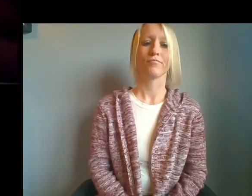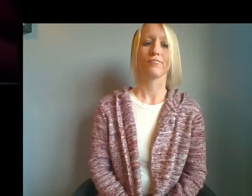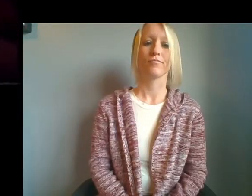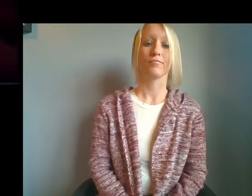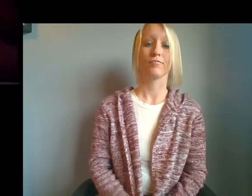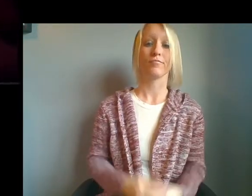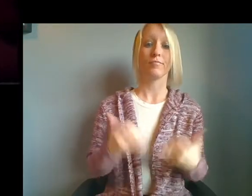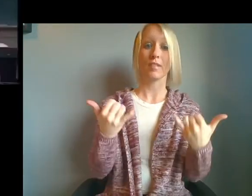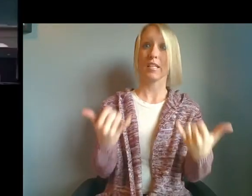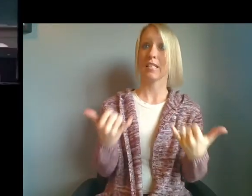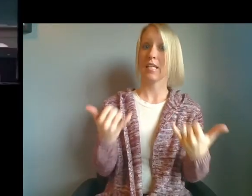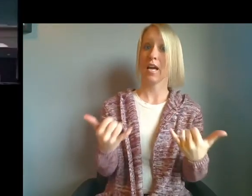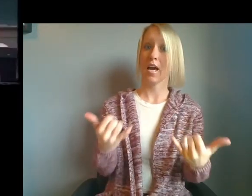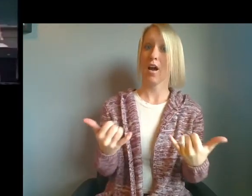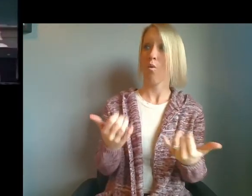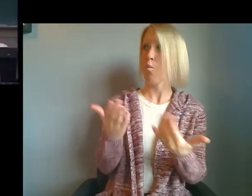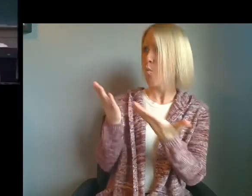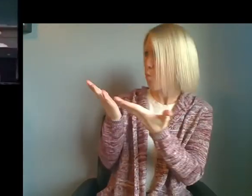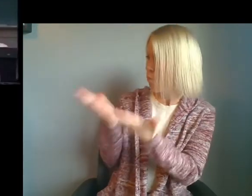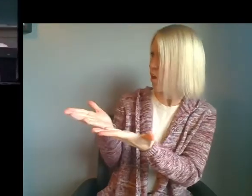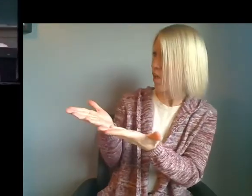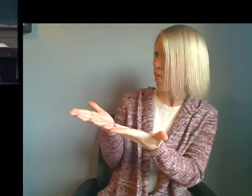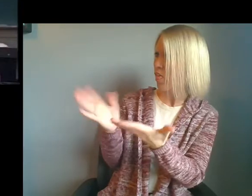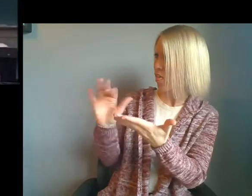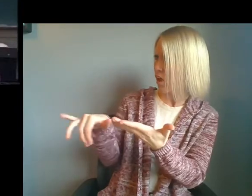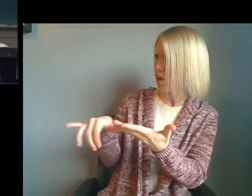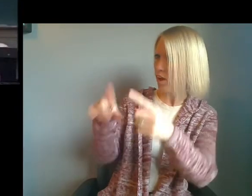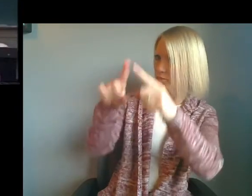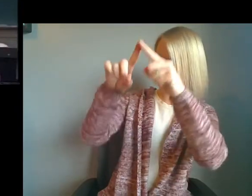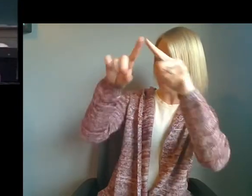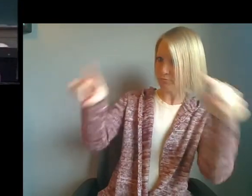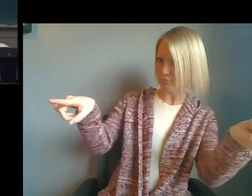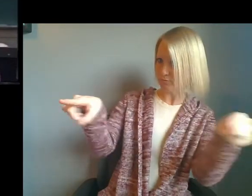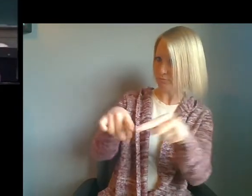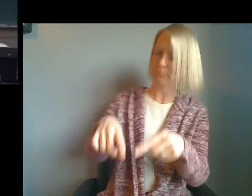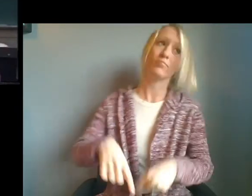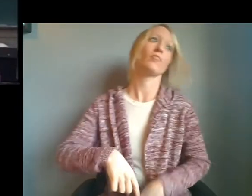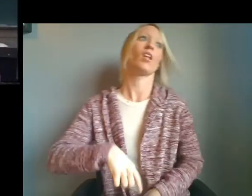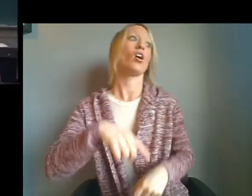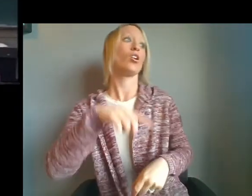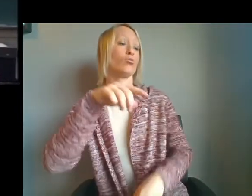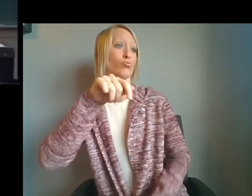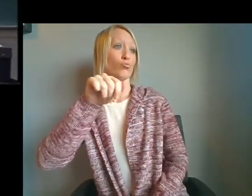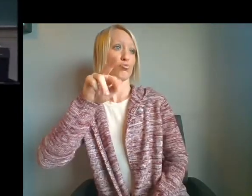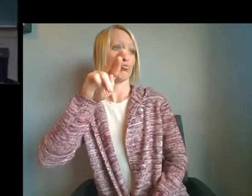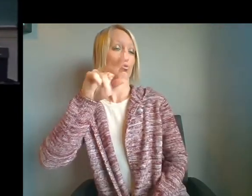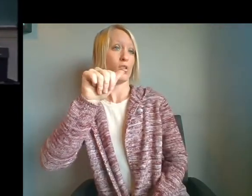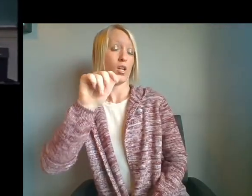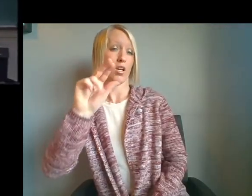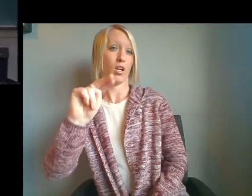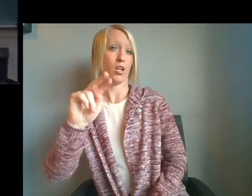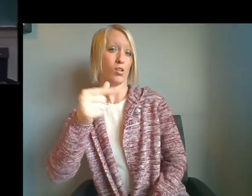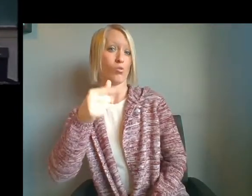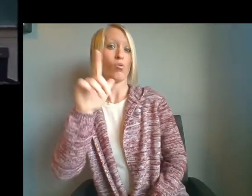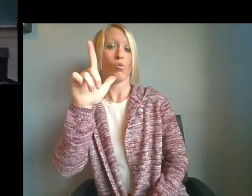be 3 sides. This one's a special kind of triangle because it does have 3 equal sides. Very good. This